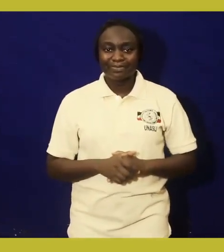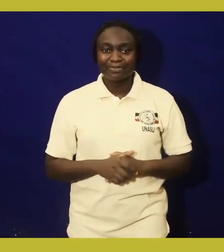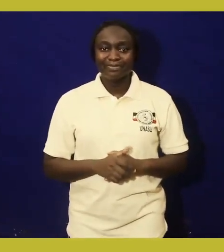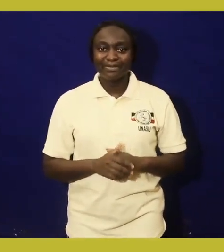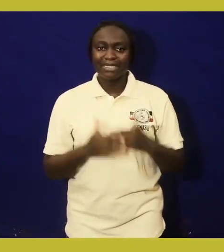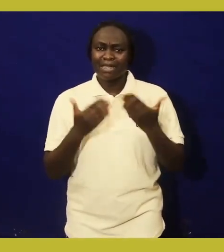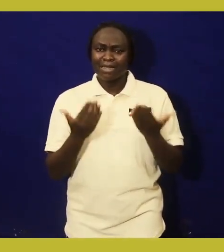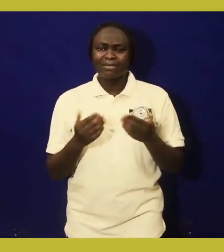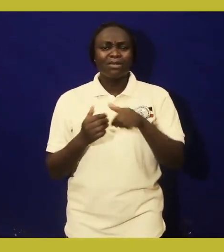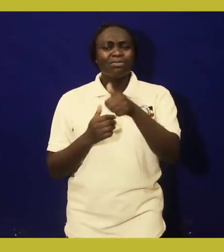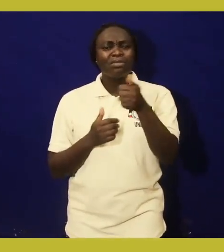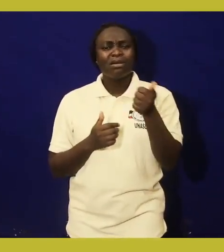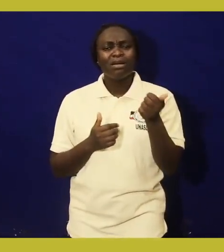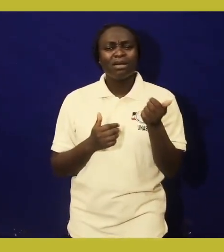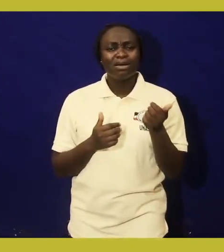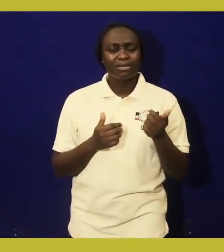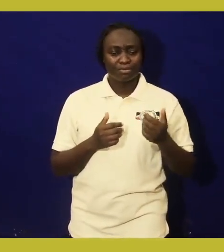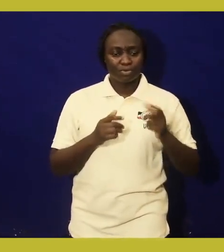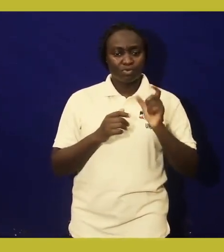Good.